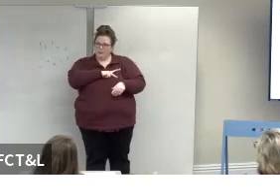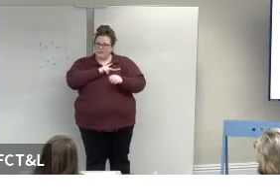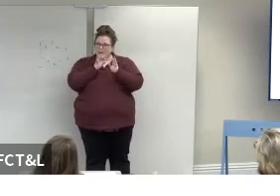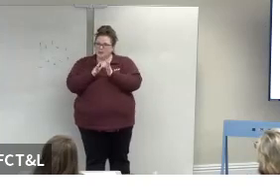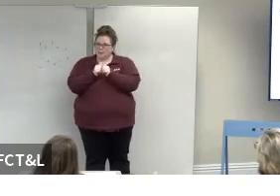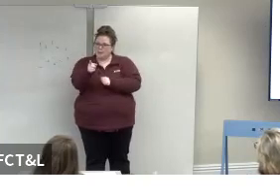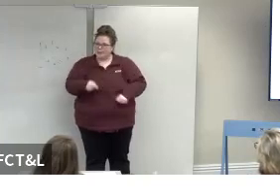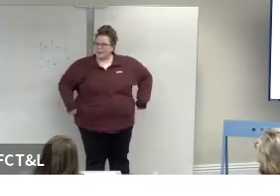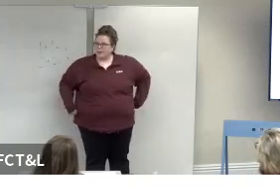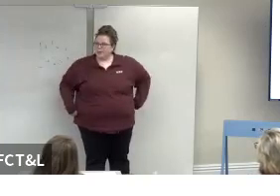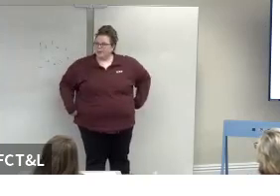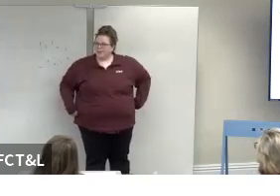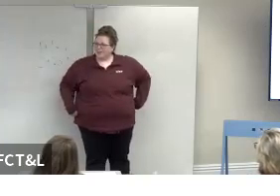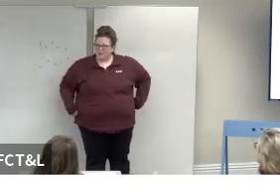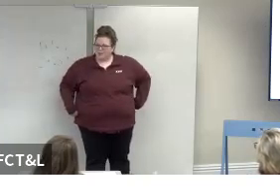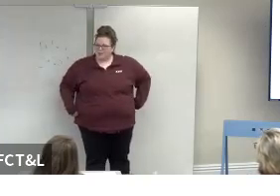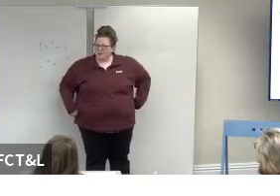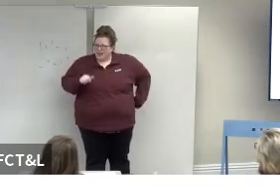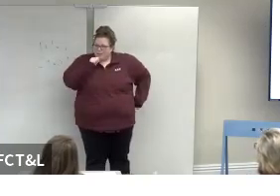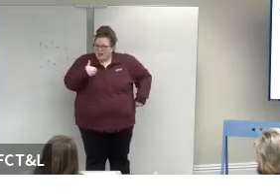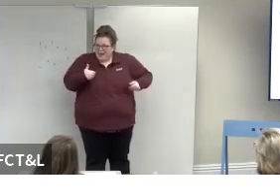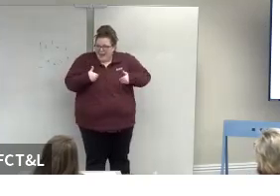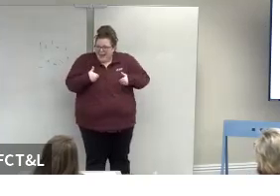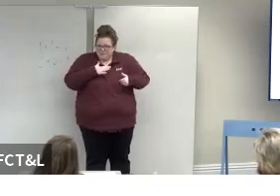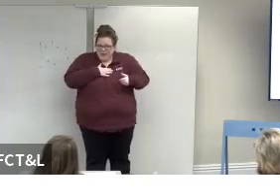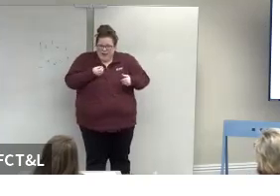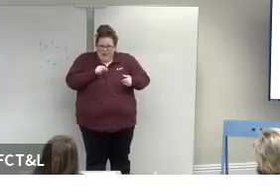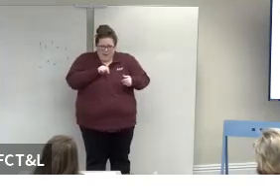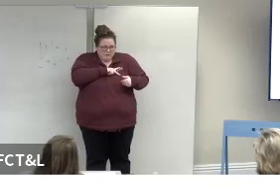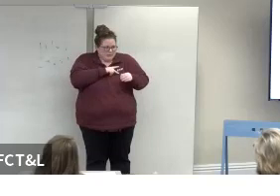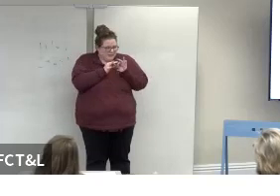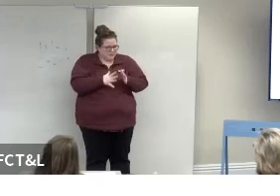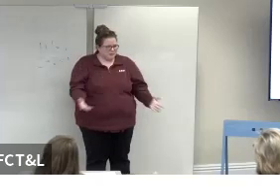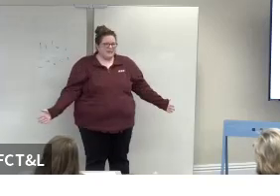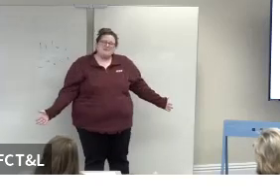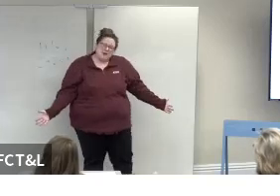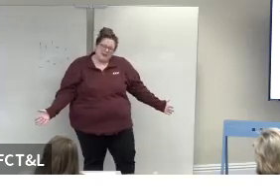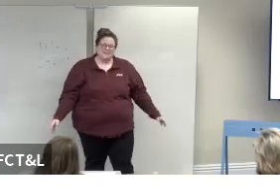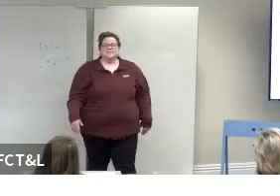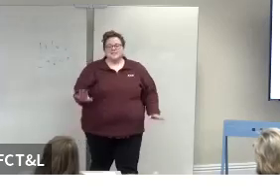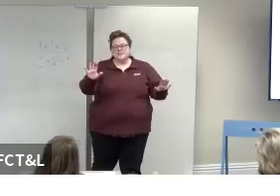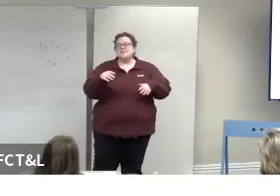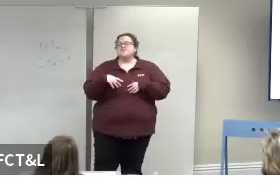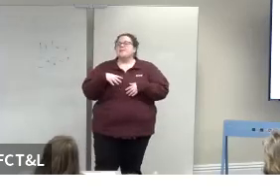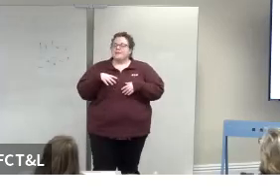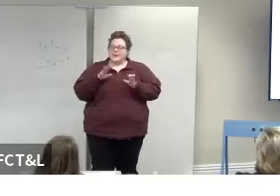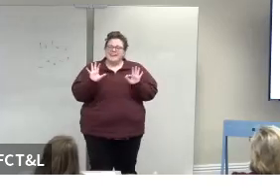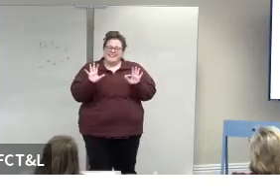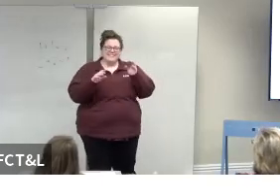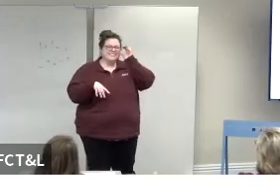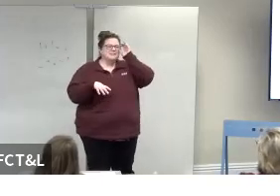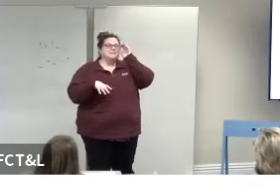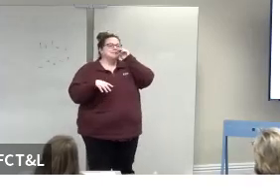said, "Oh, are you going to bring your interpreter?" And I said, "No, I don't have my own interpreter living with me."